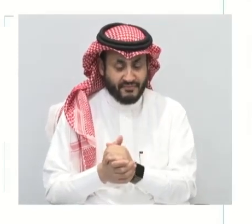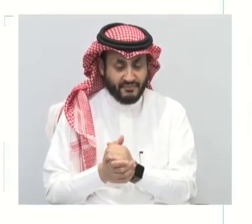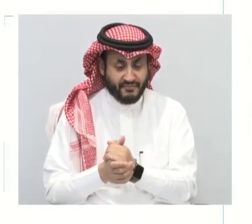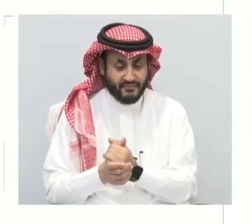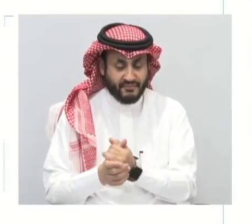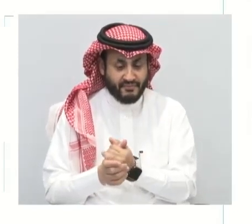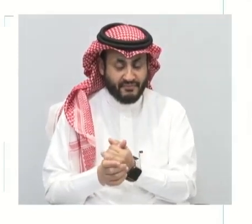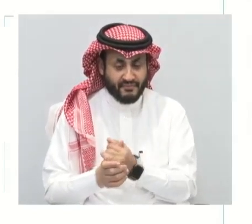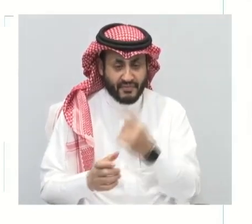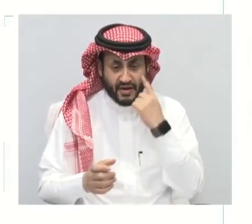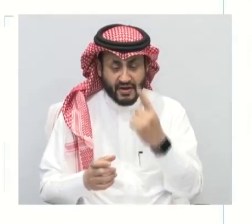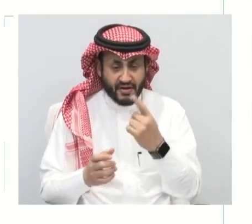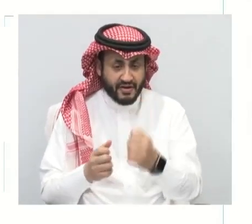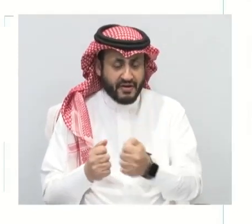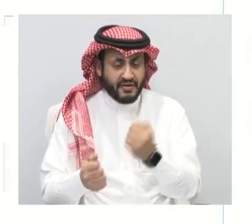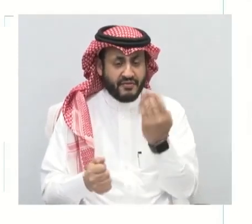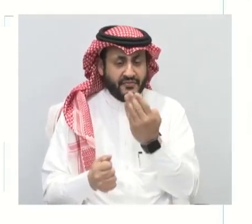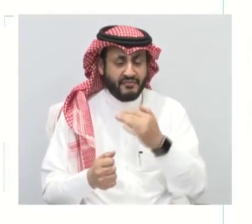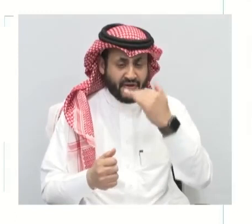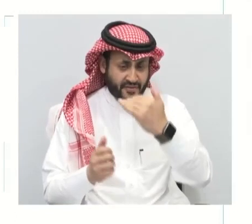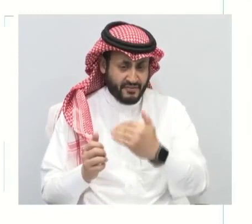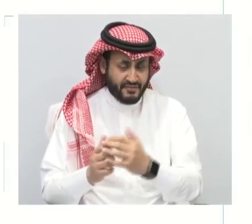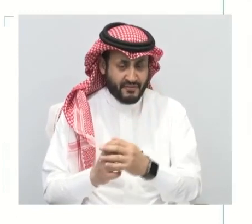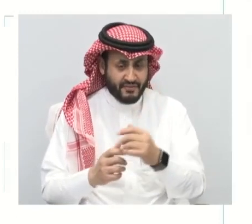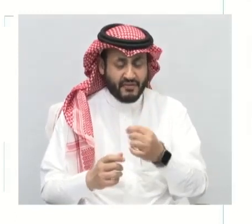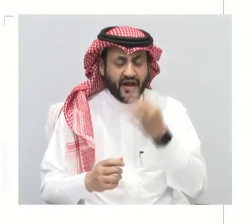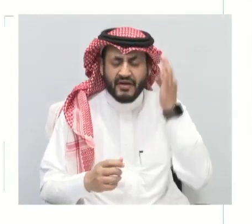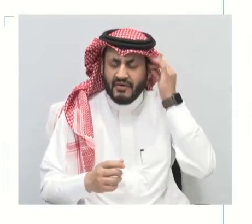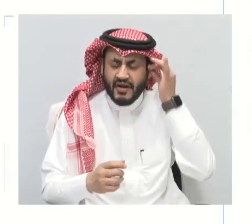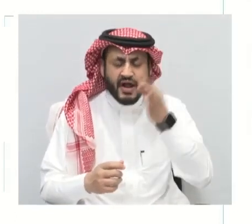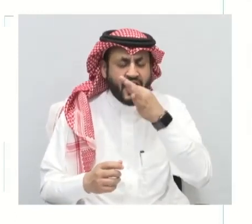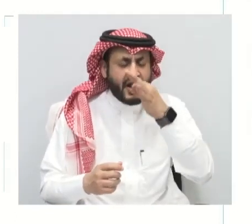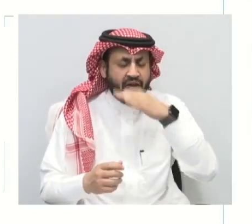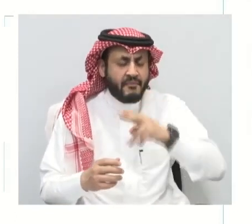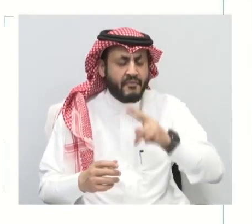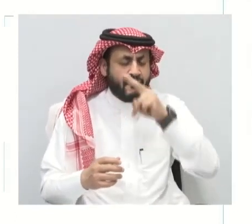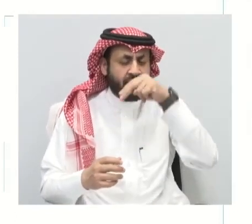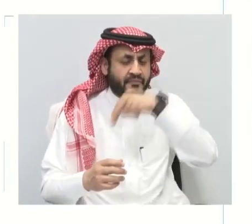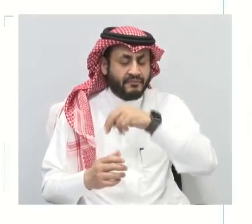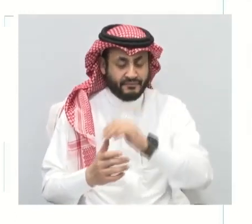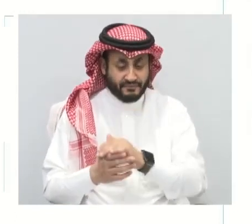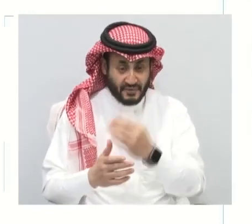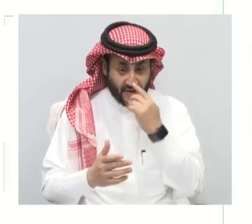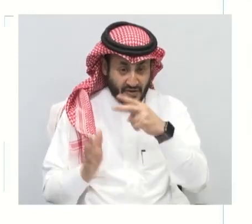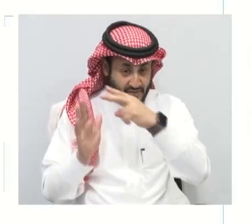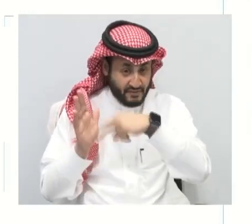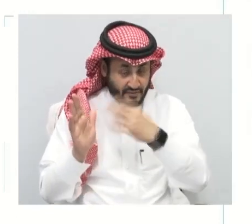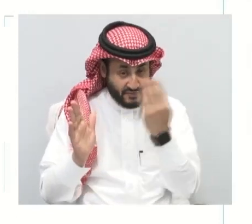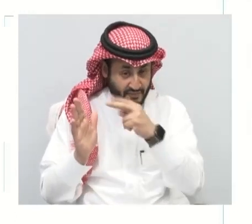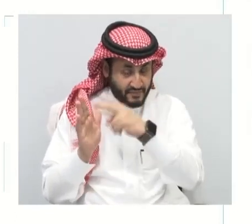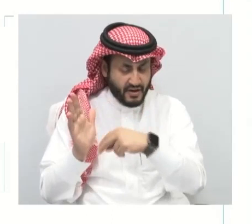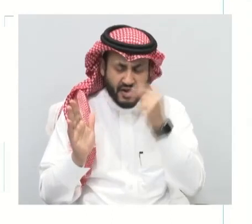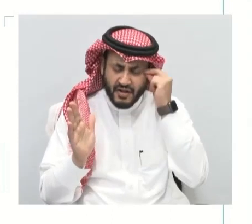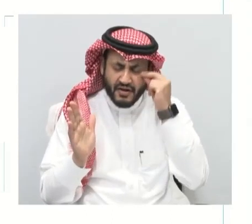concentrated on the reading strategy, which is understanding the tone. When you read a text, you can identify or